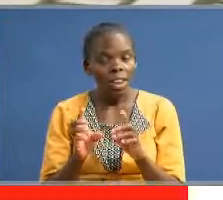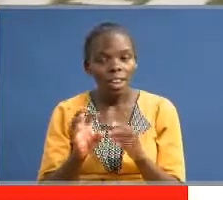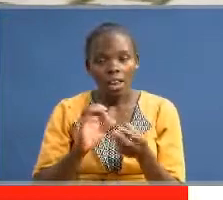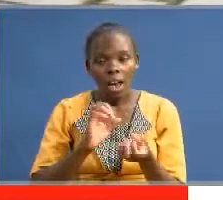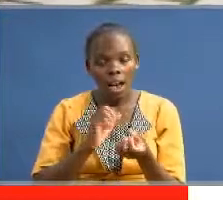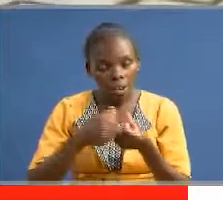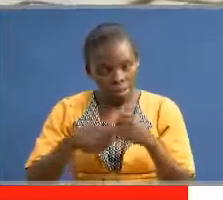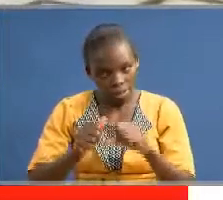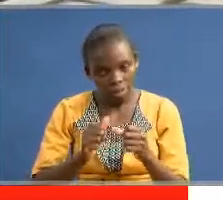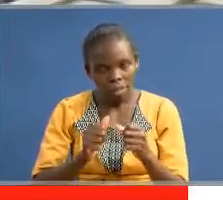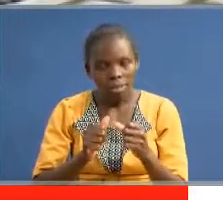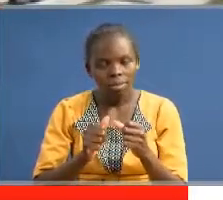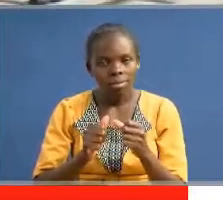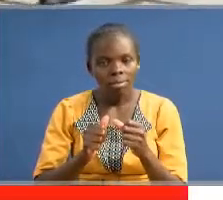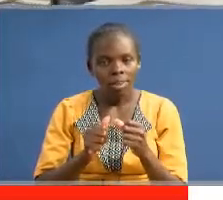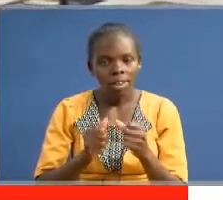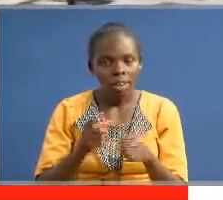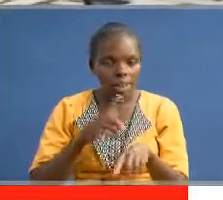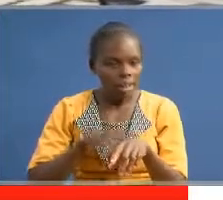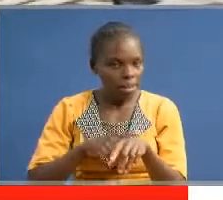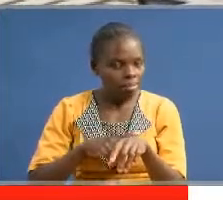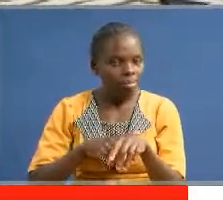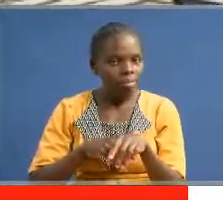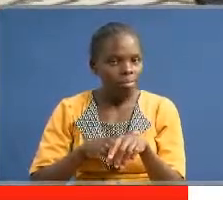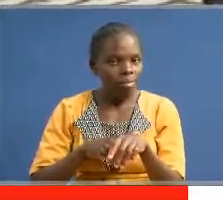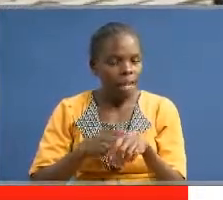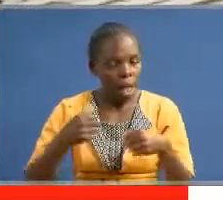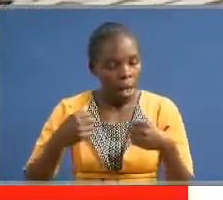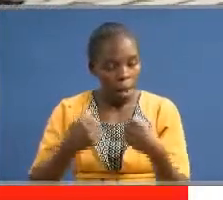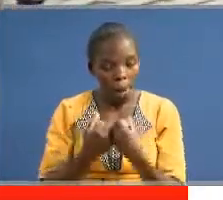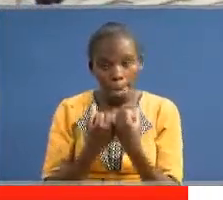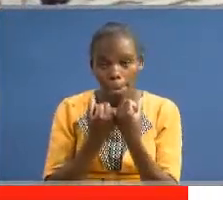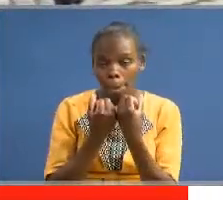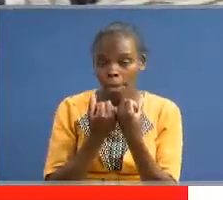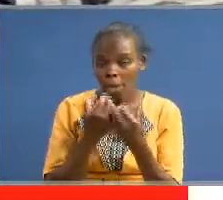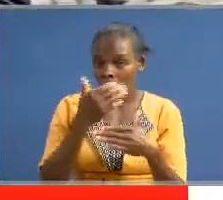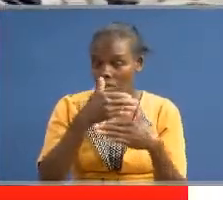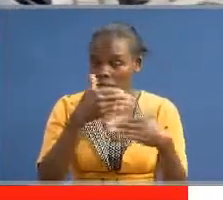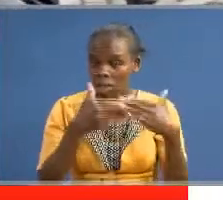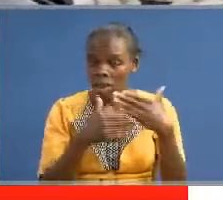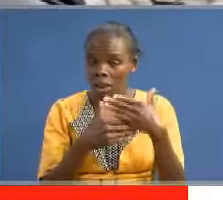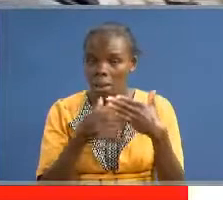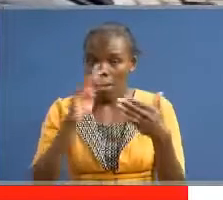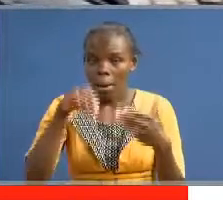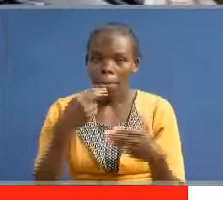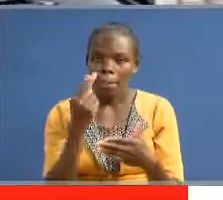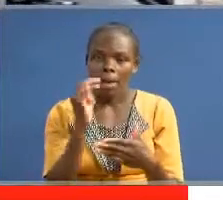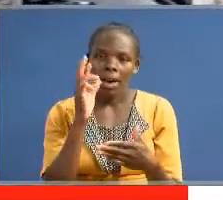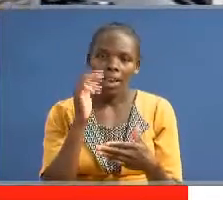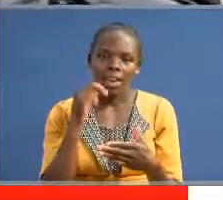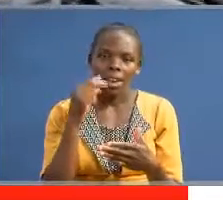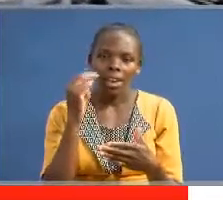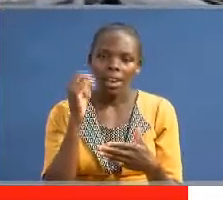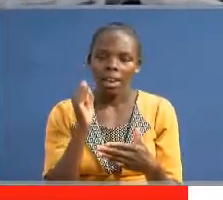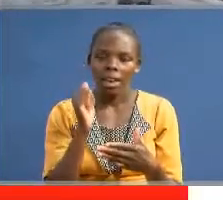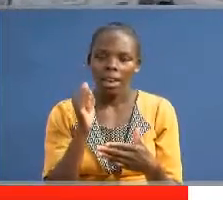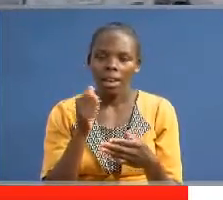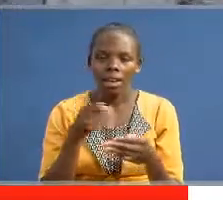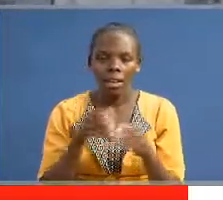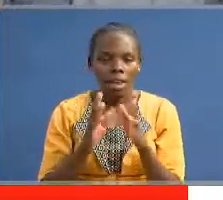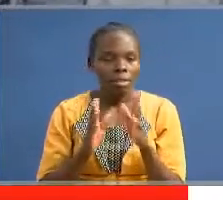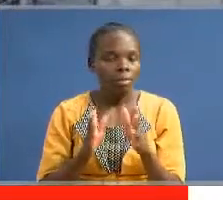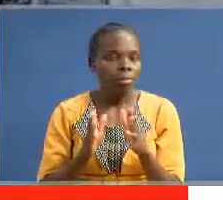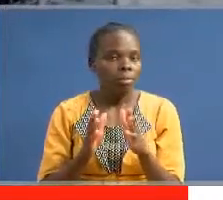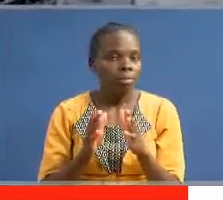events and other entertainment during the fete, which will take place at the newly constructed Mamangena Drive Waterfront Park.